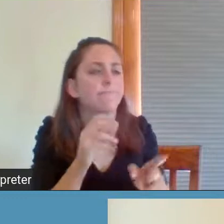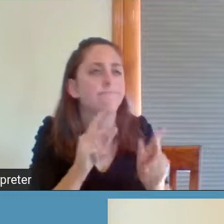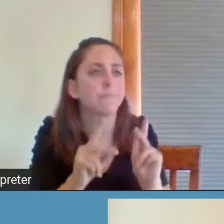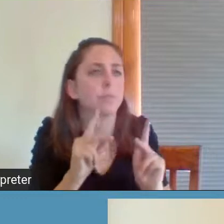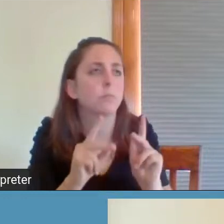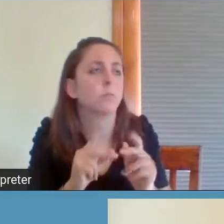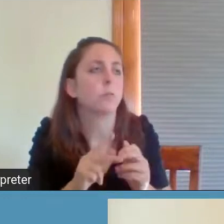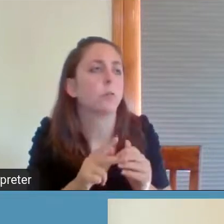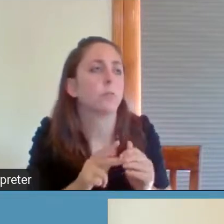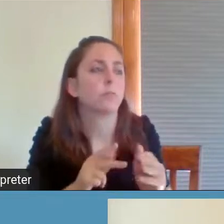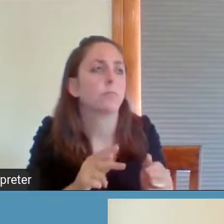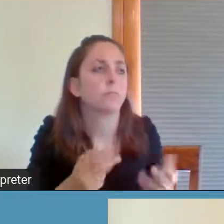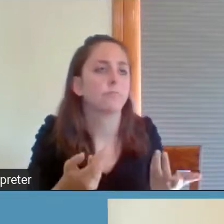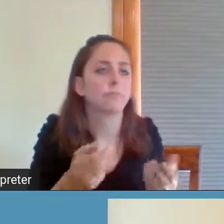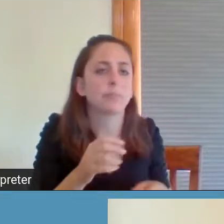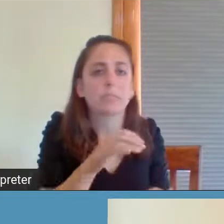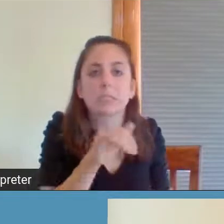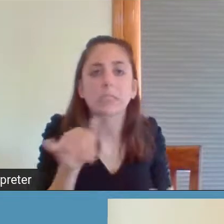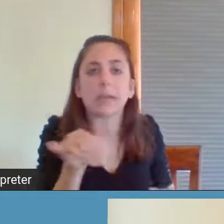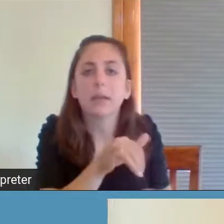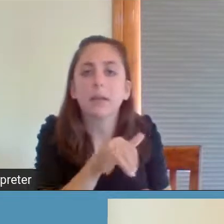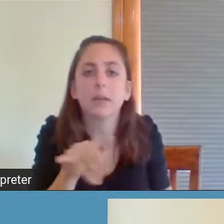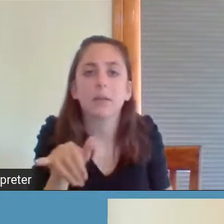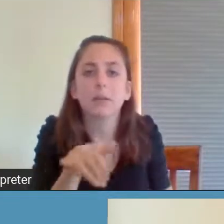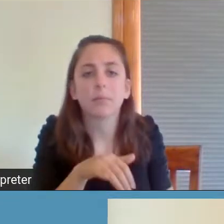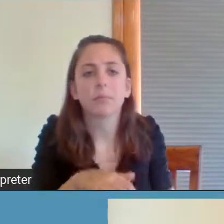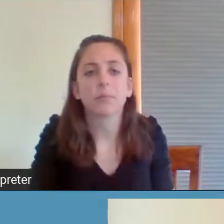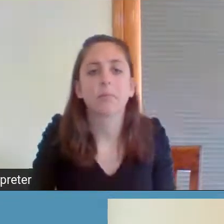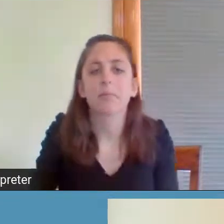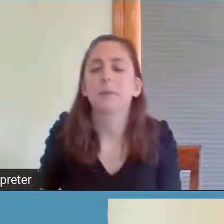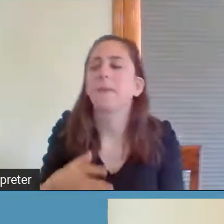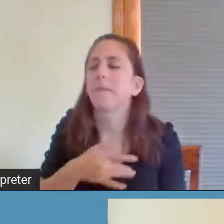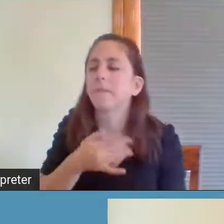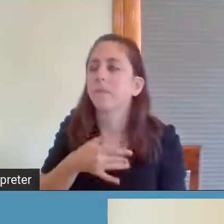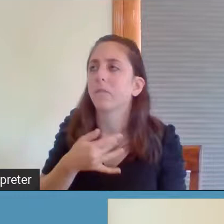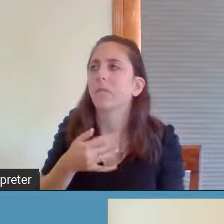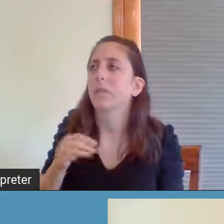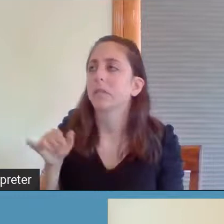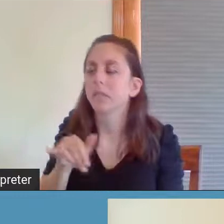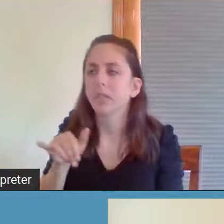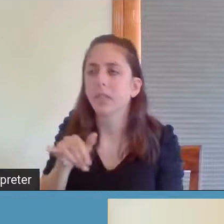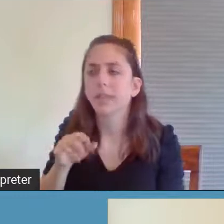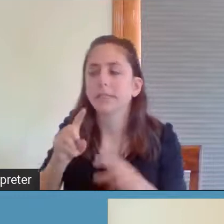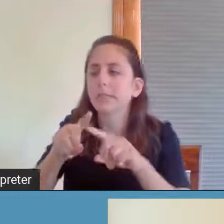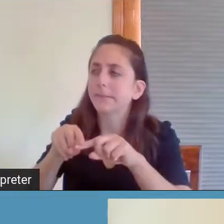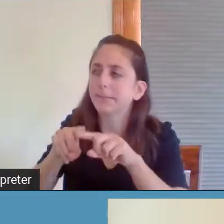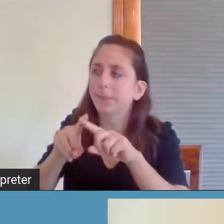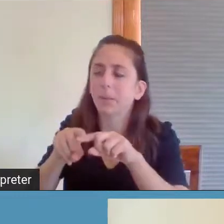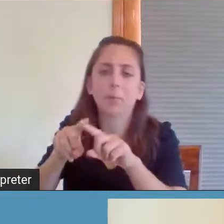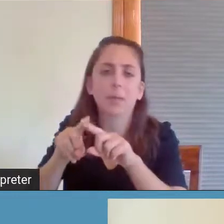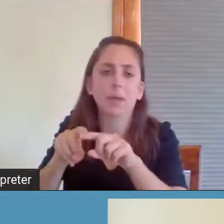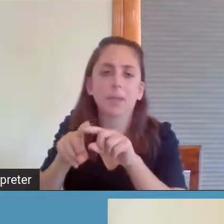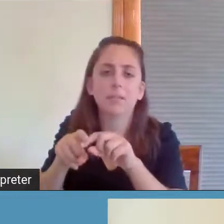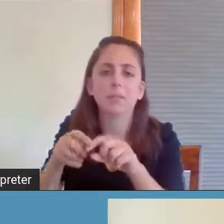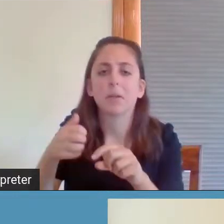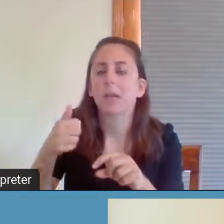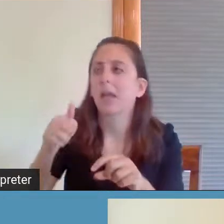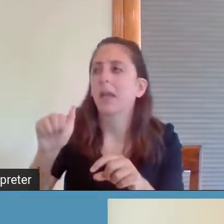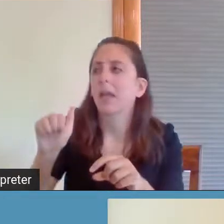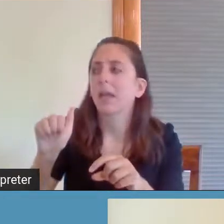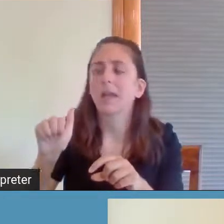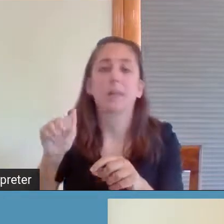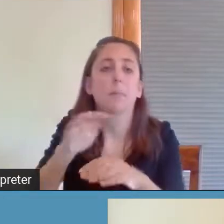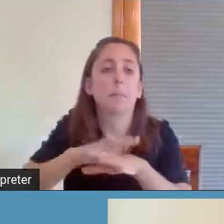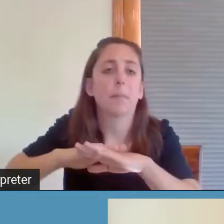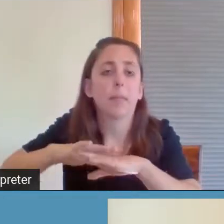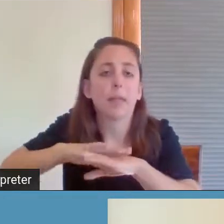at the center of what's trying to happen right now, right? It depends on the if you any application or platform that can take a